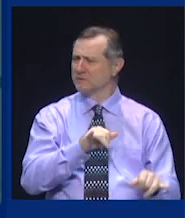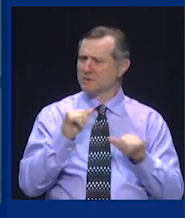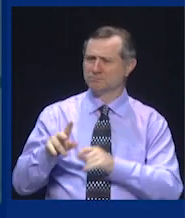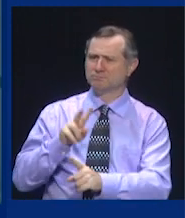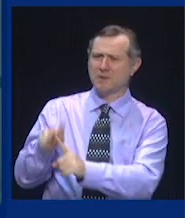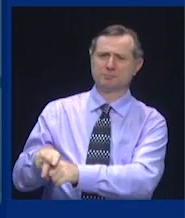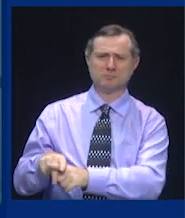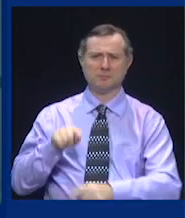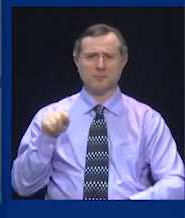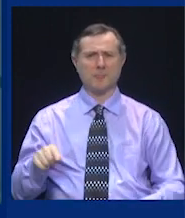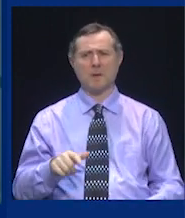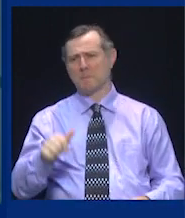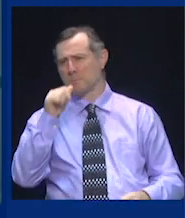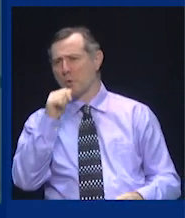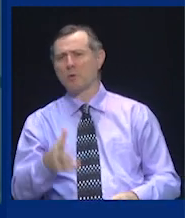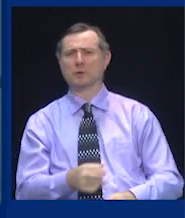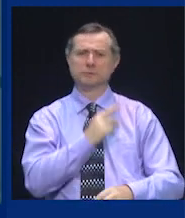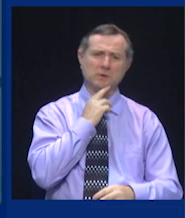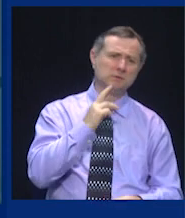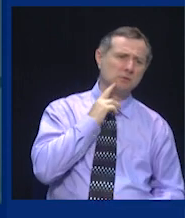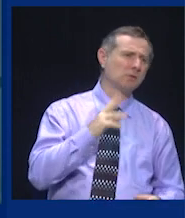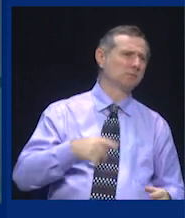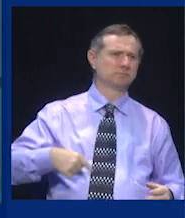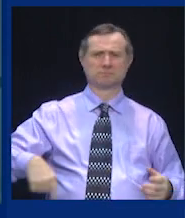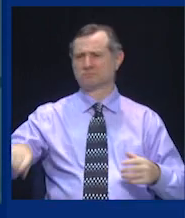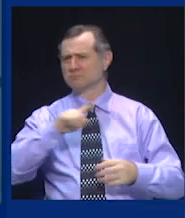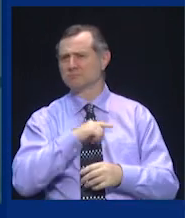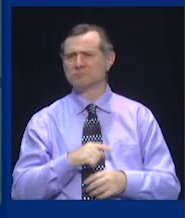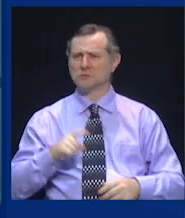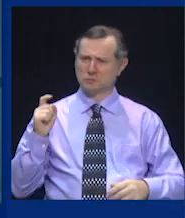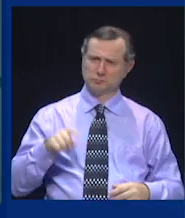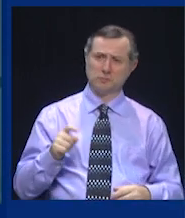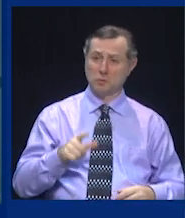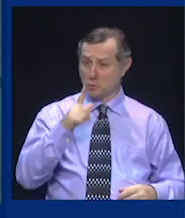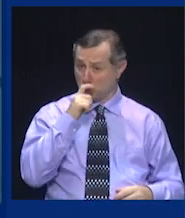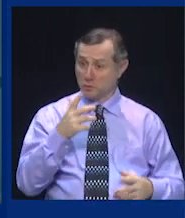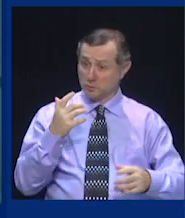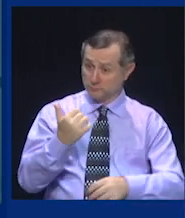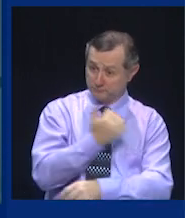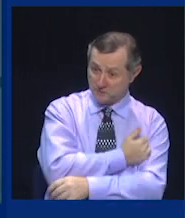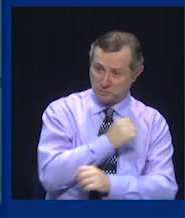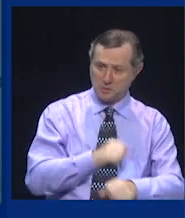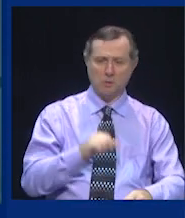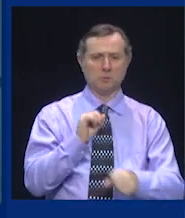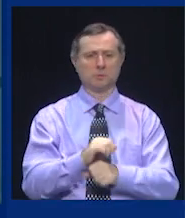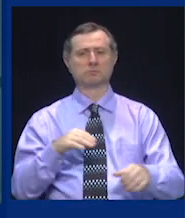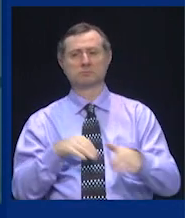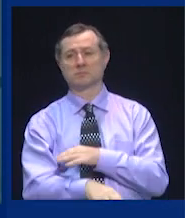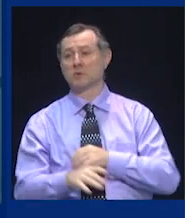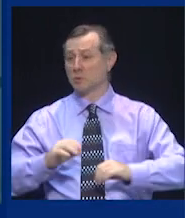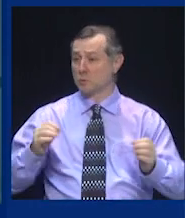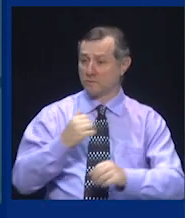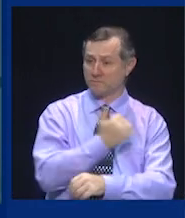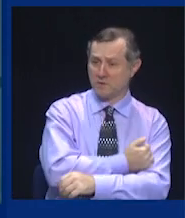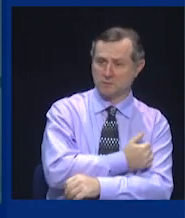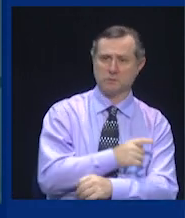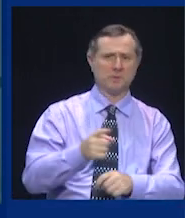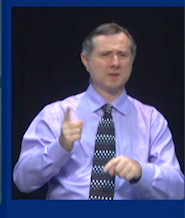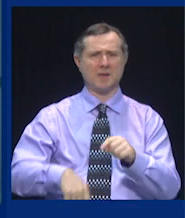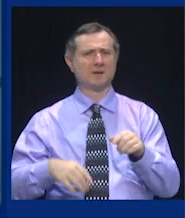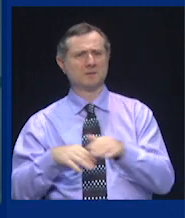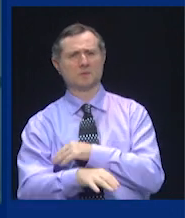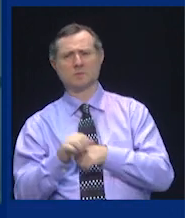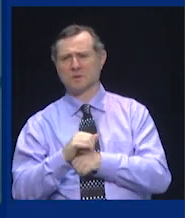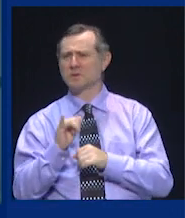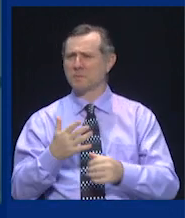bars, restaurants, go to a vaccine-only admission. I believe it's in your best business interest. You know,